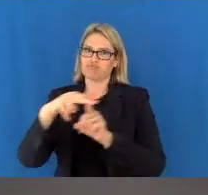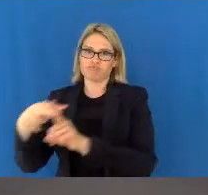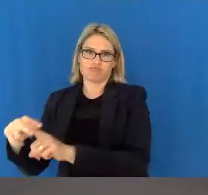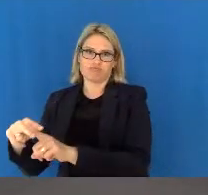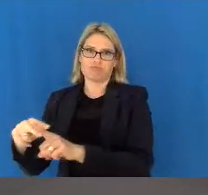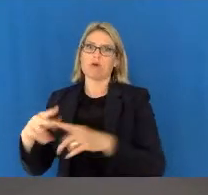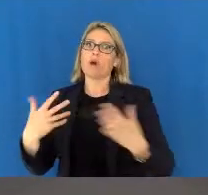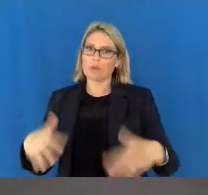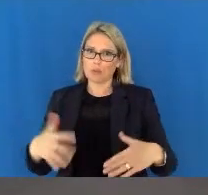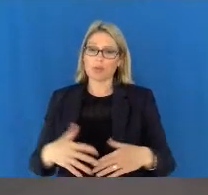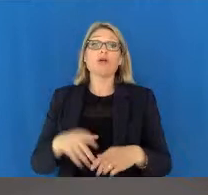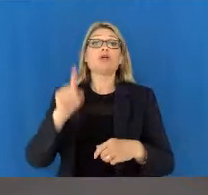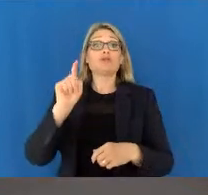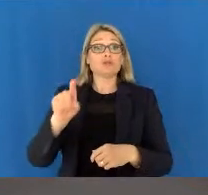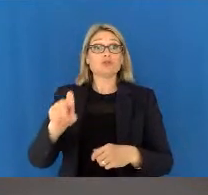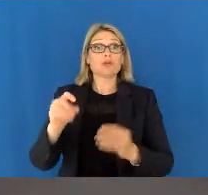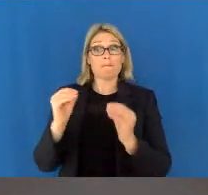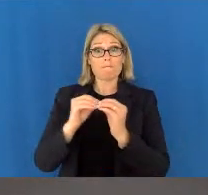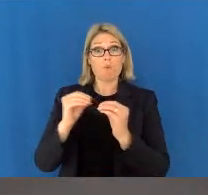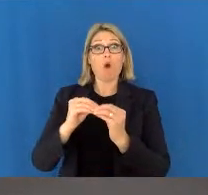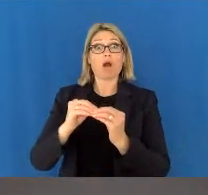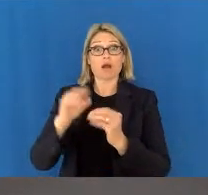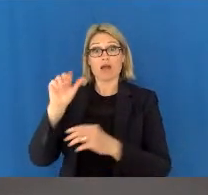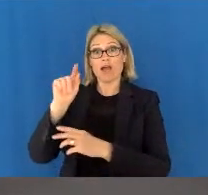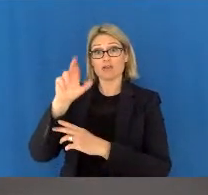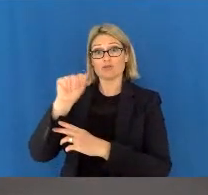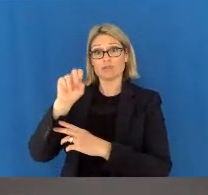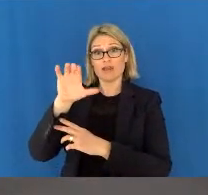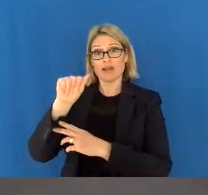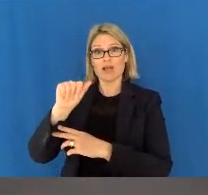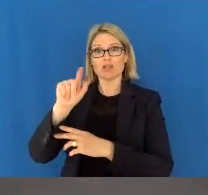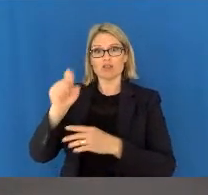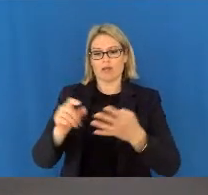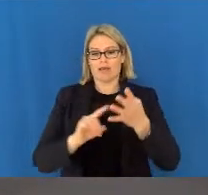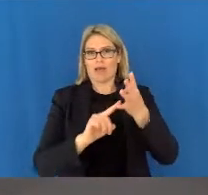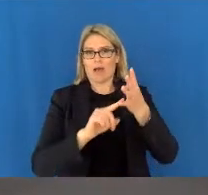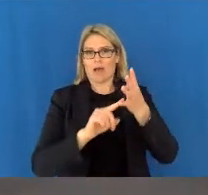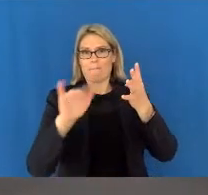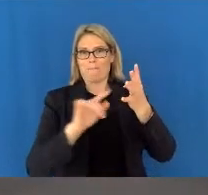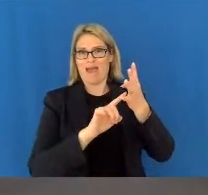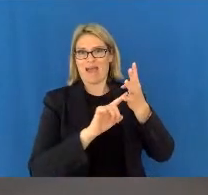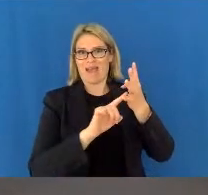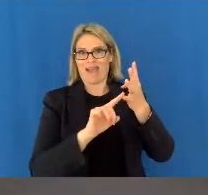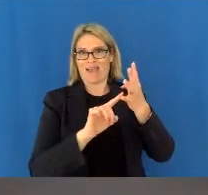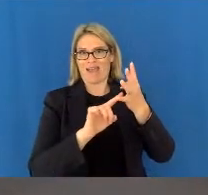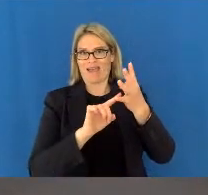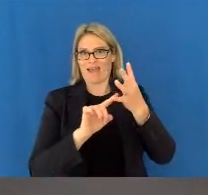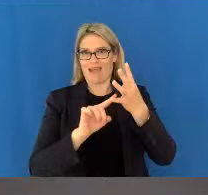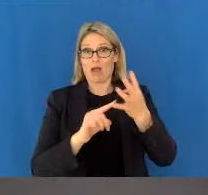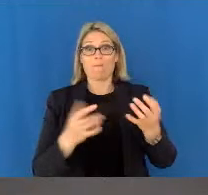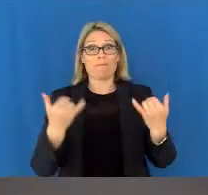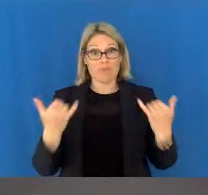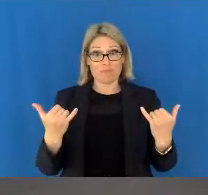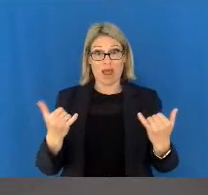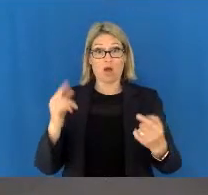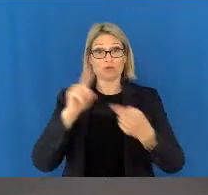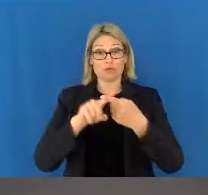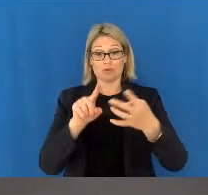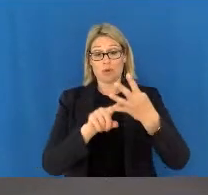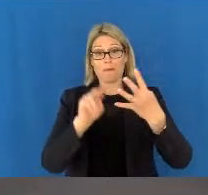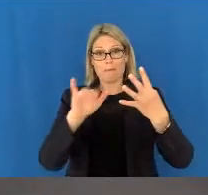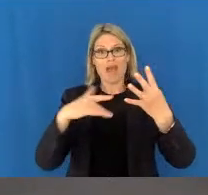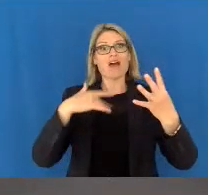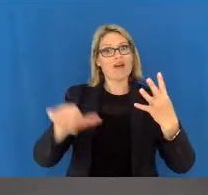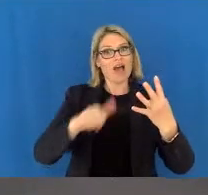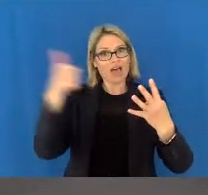we should be getting more AstraZeneca by the end of May. But between now and then, we have other